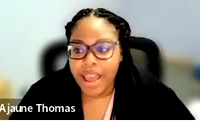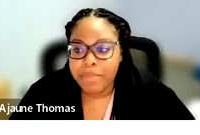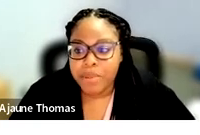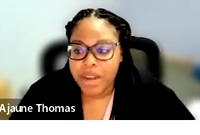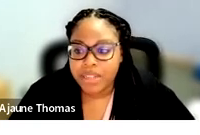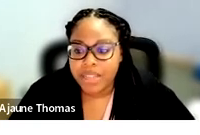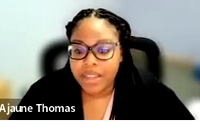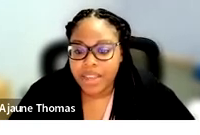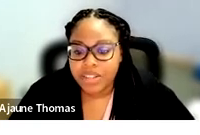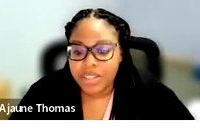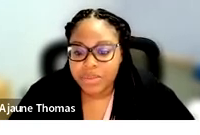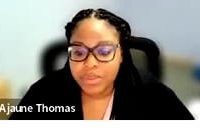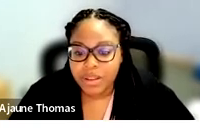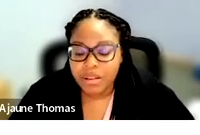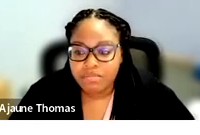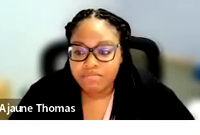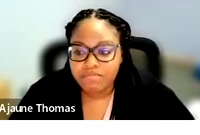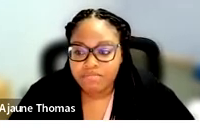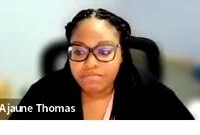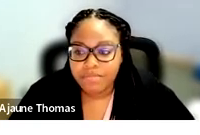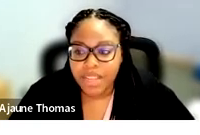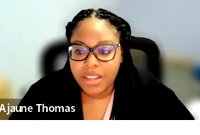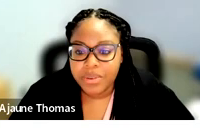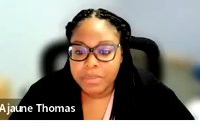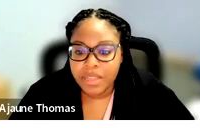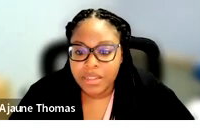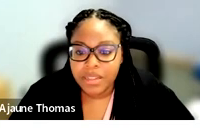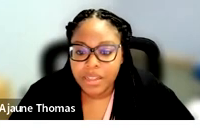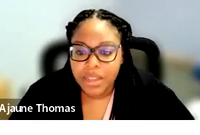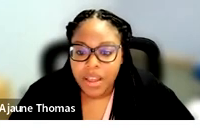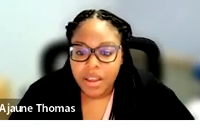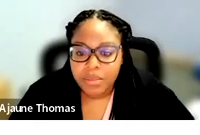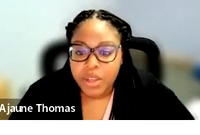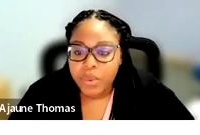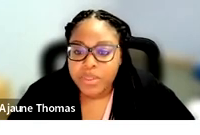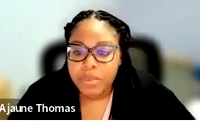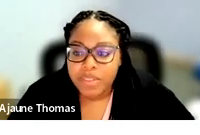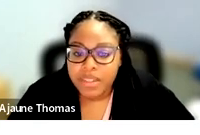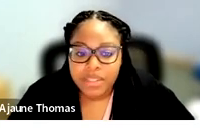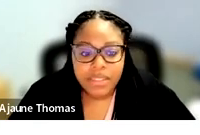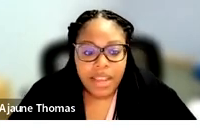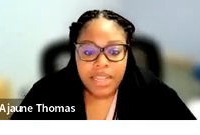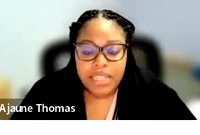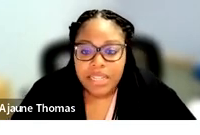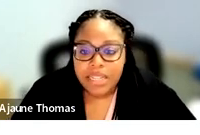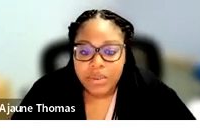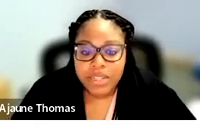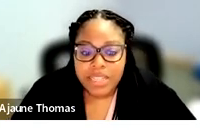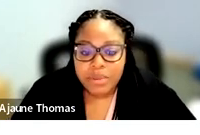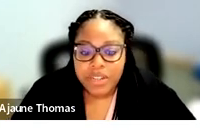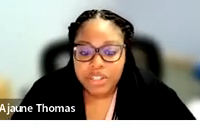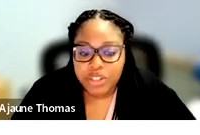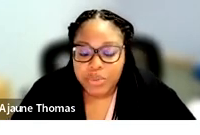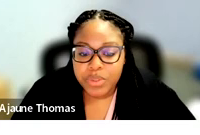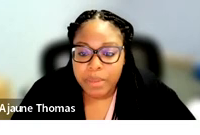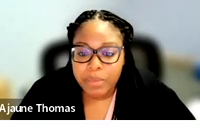Apple products. I can't just use any USB. So some of the AT or